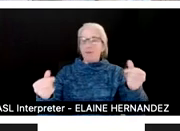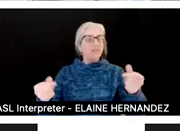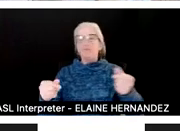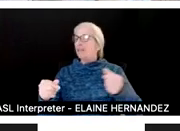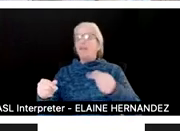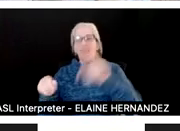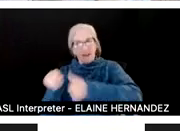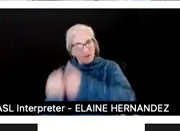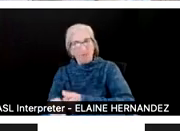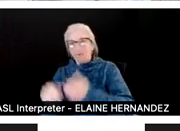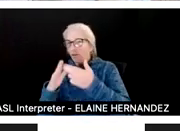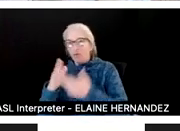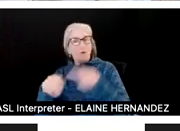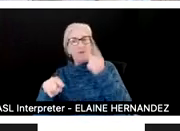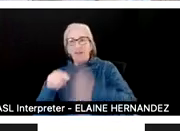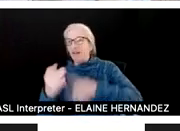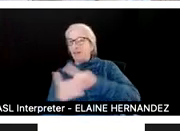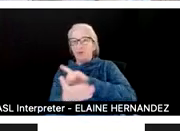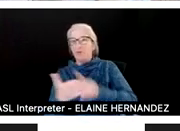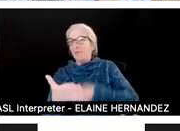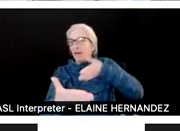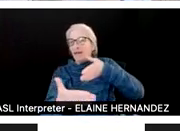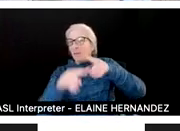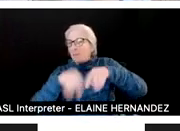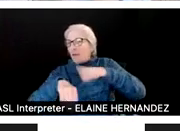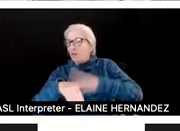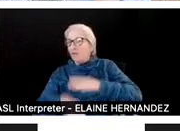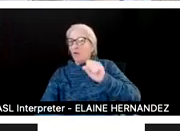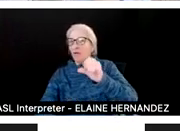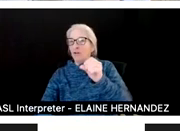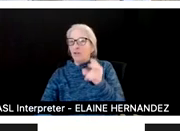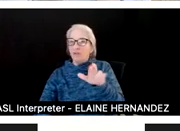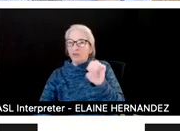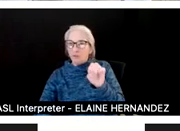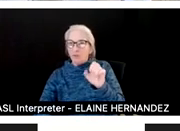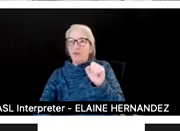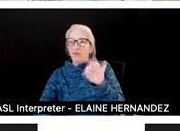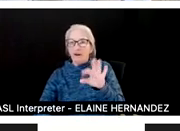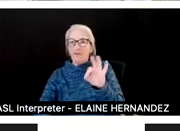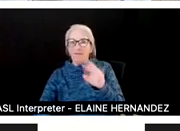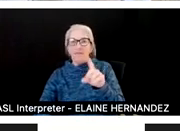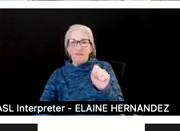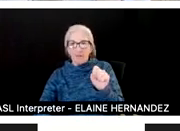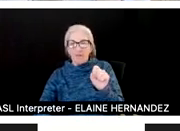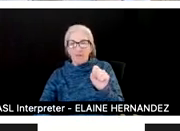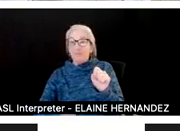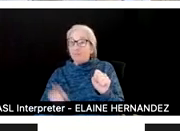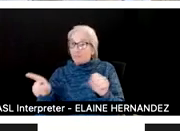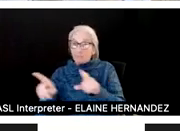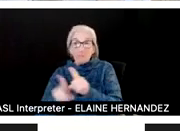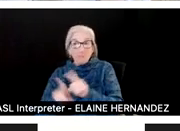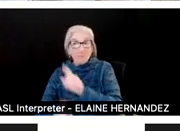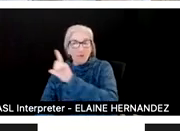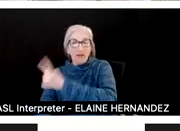And then a further limitation on this is that a landlord can